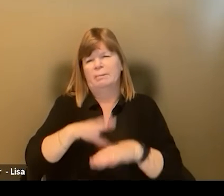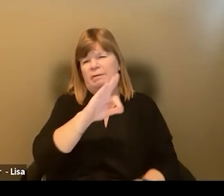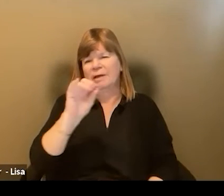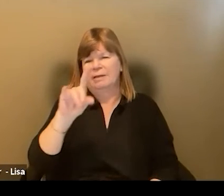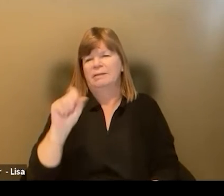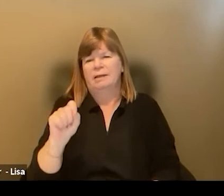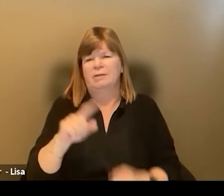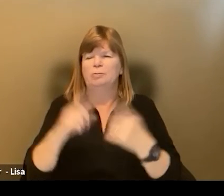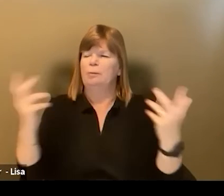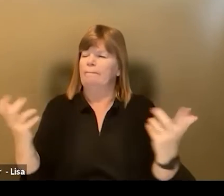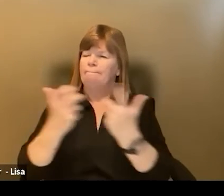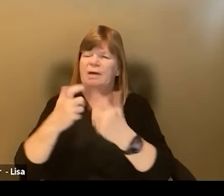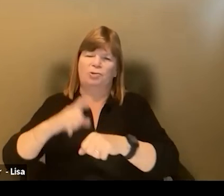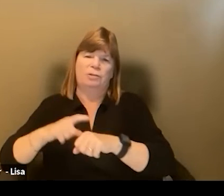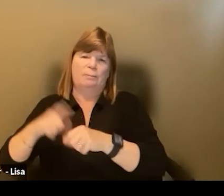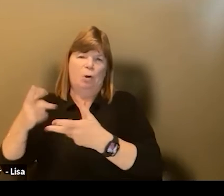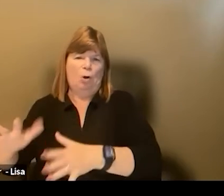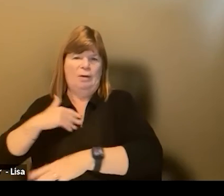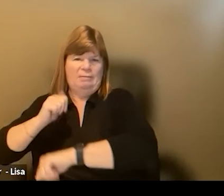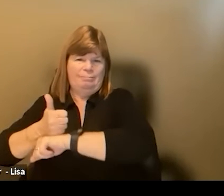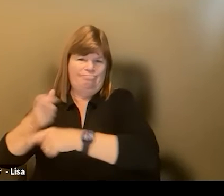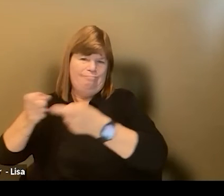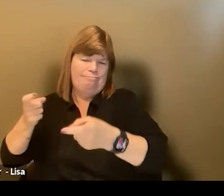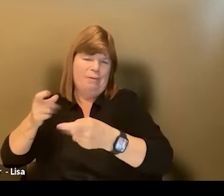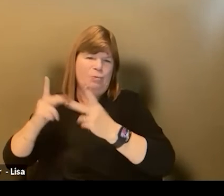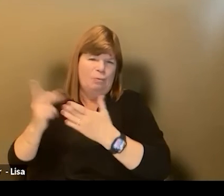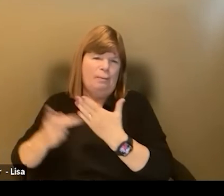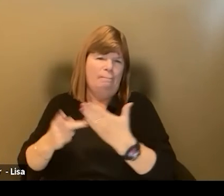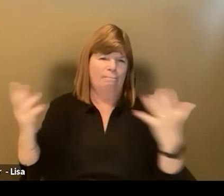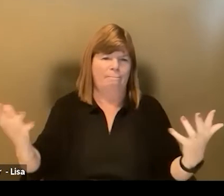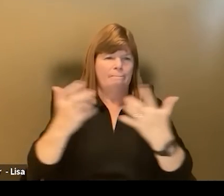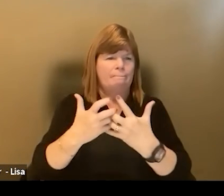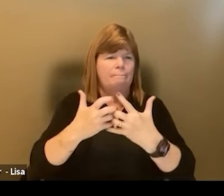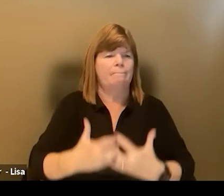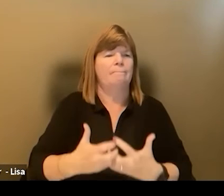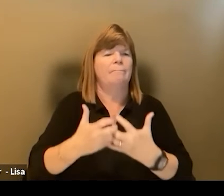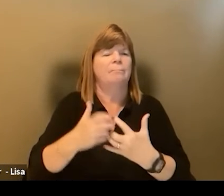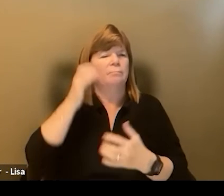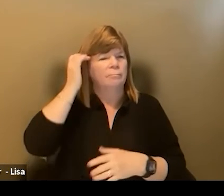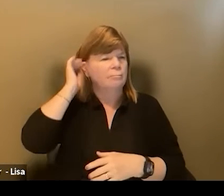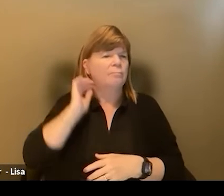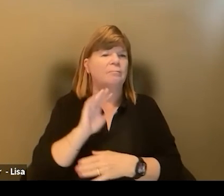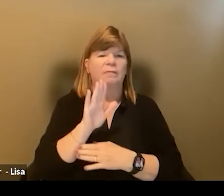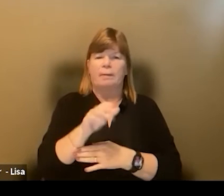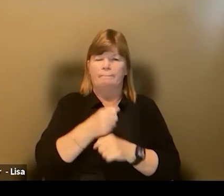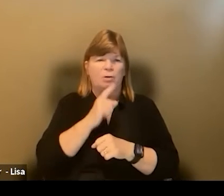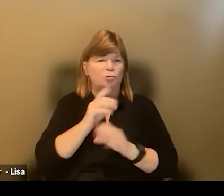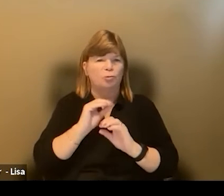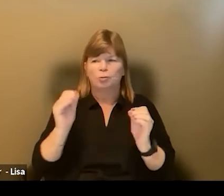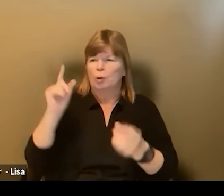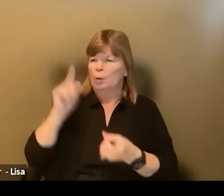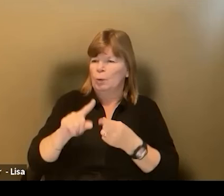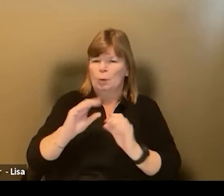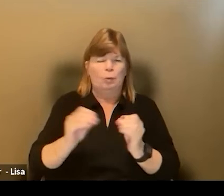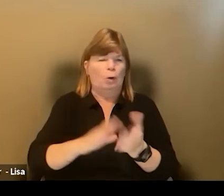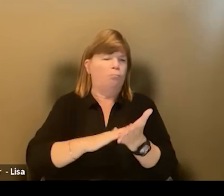90-day period to match timeframes in existing managed care programs. Following this period, service may not be reduced or